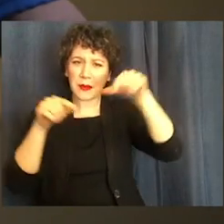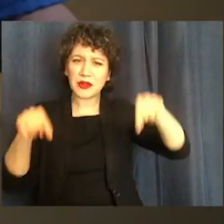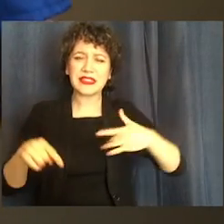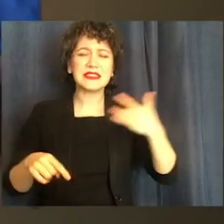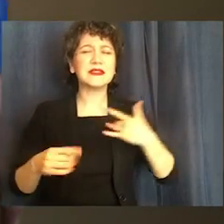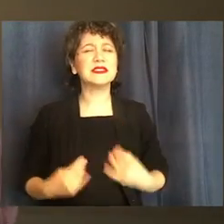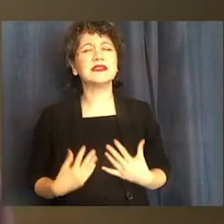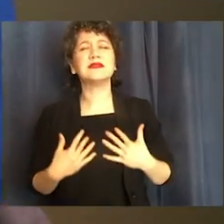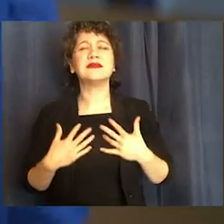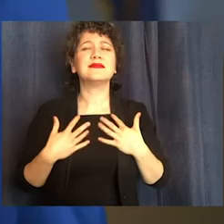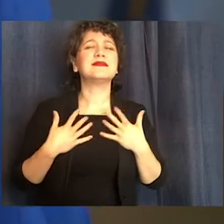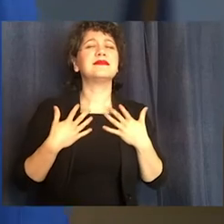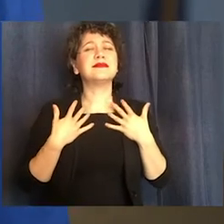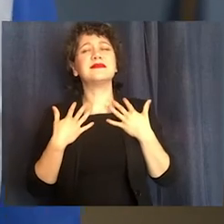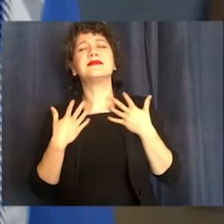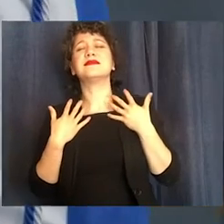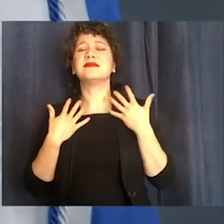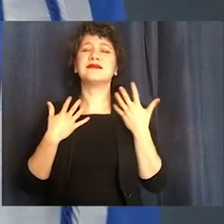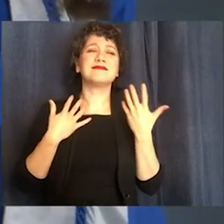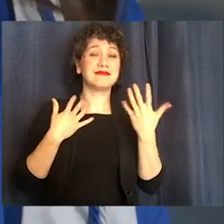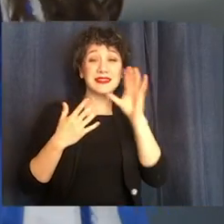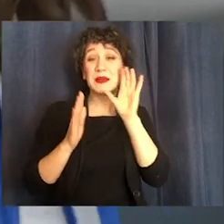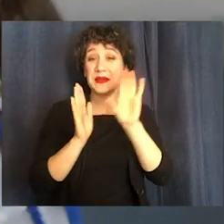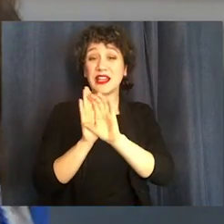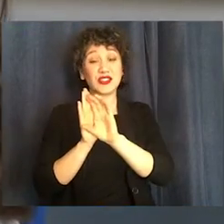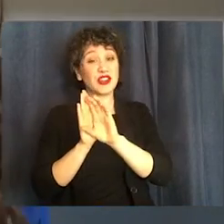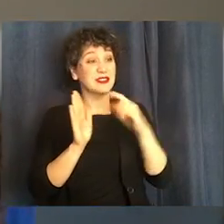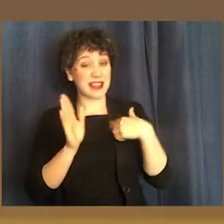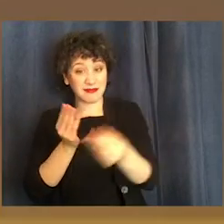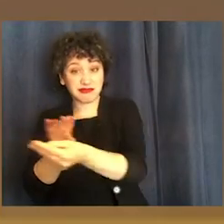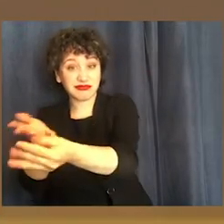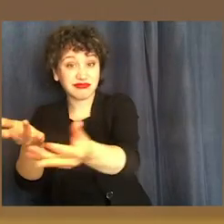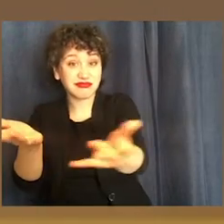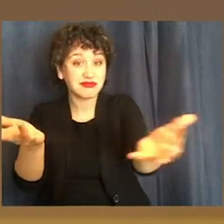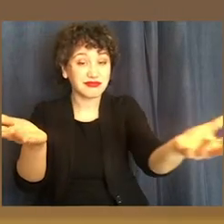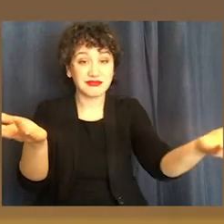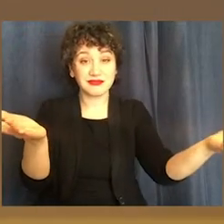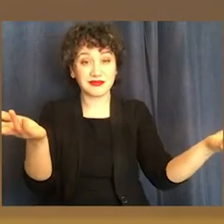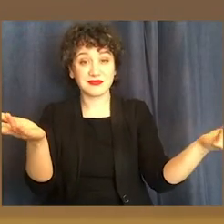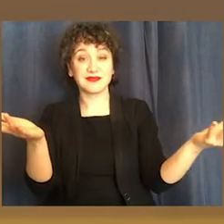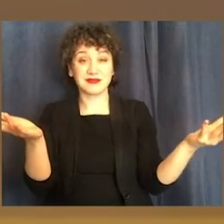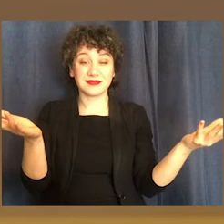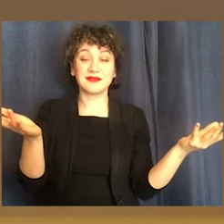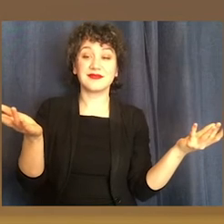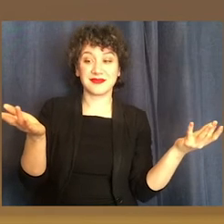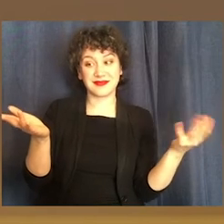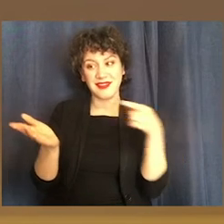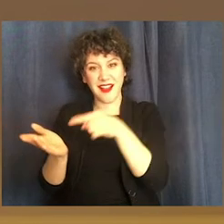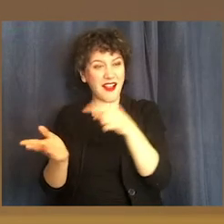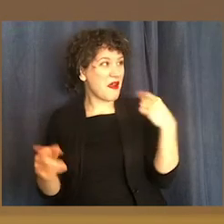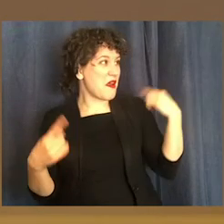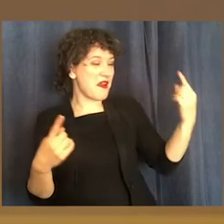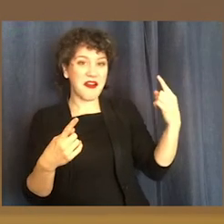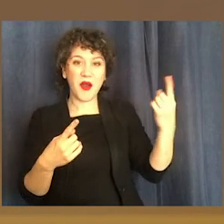of all the years that we stood there on the sidelines, wishing for right